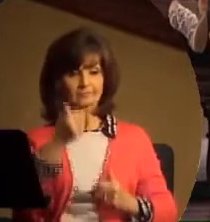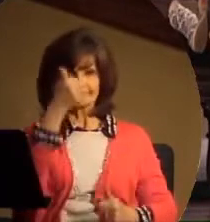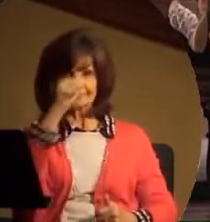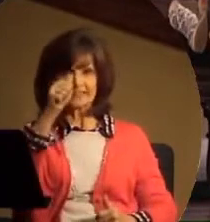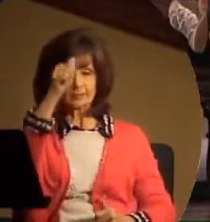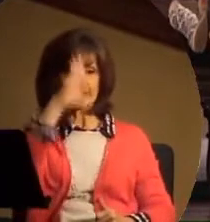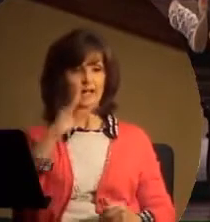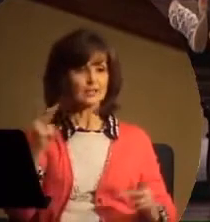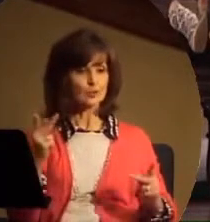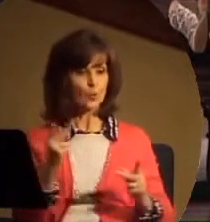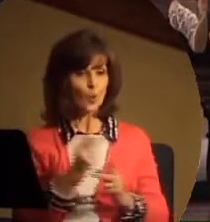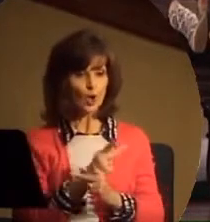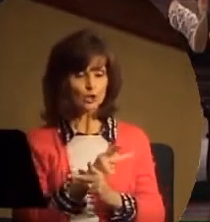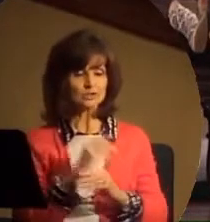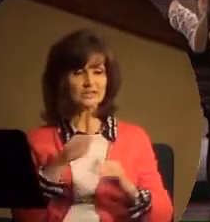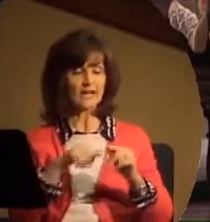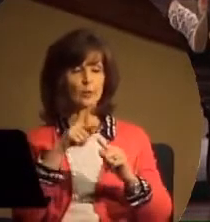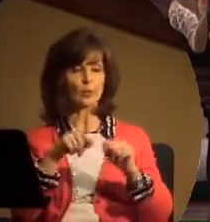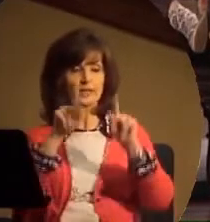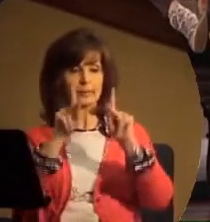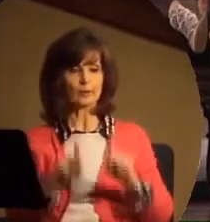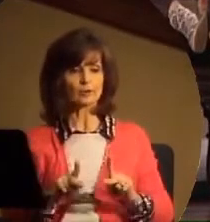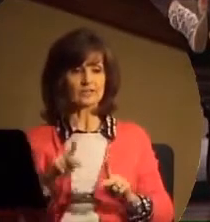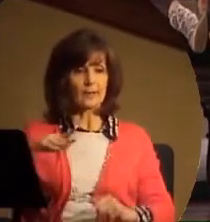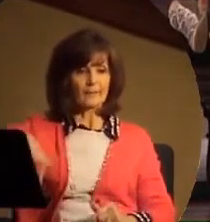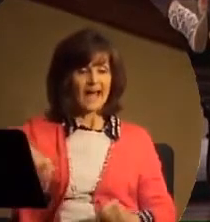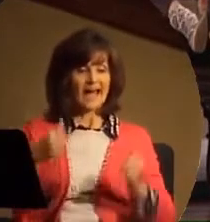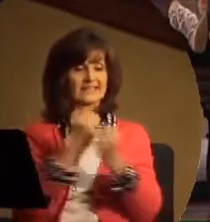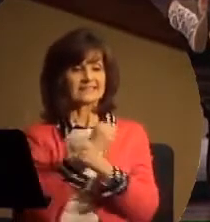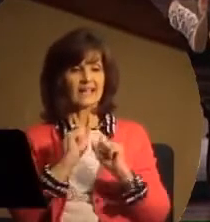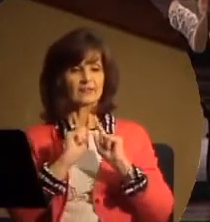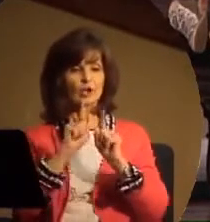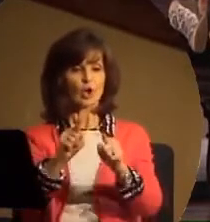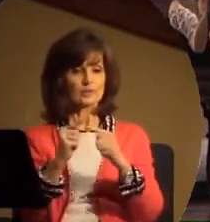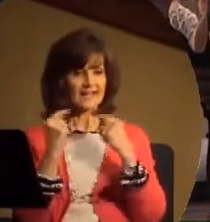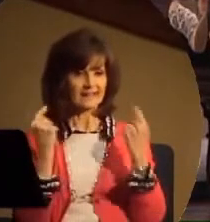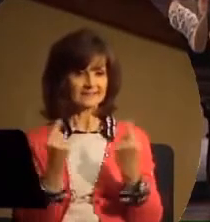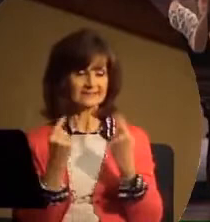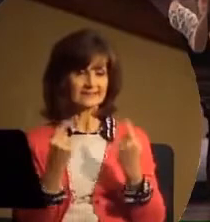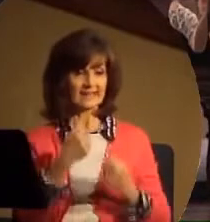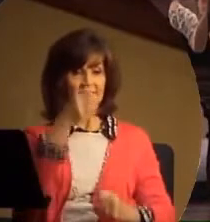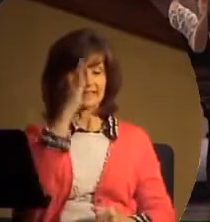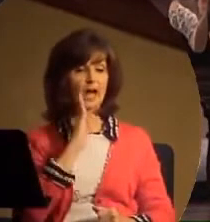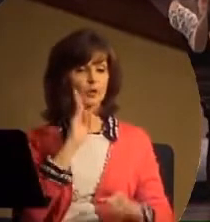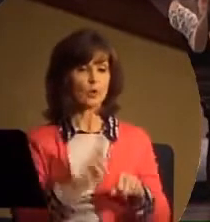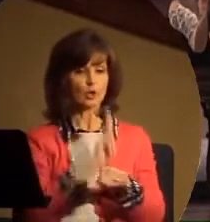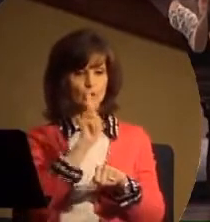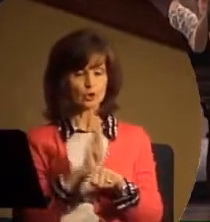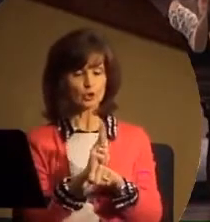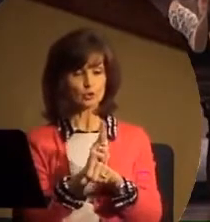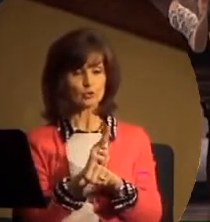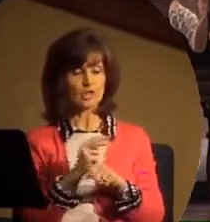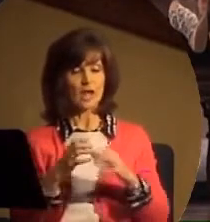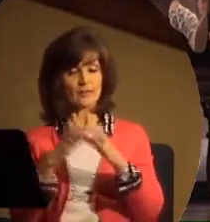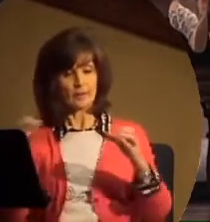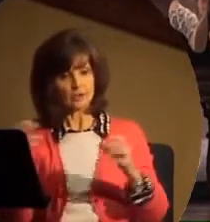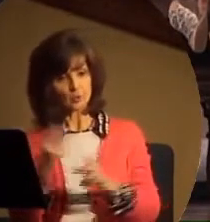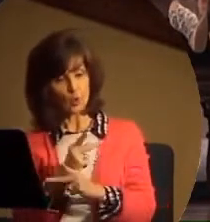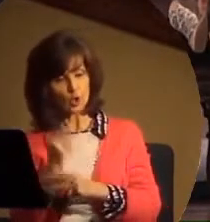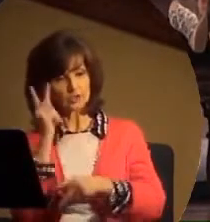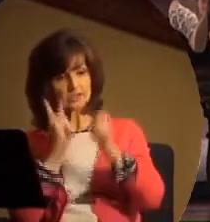worse than somebody that don't know what's right or what's wrong. And God is about to use this much worse people